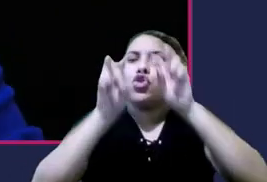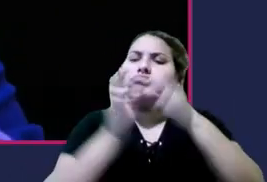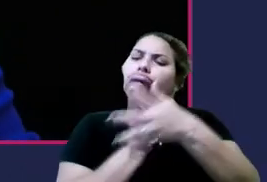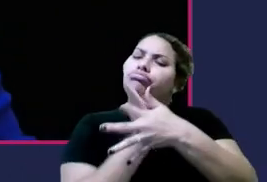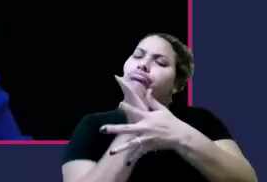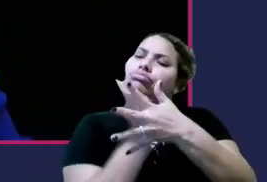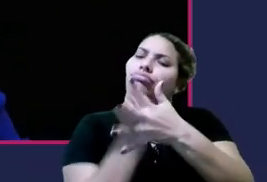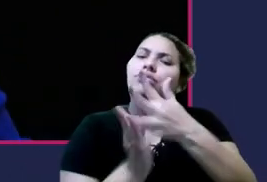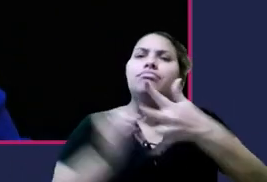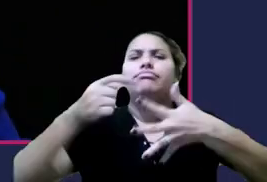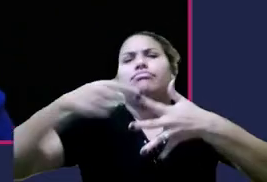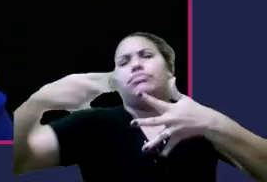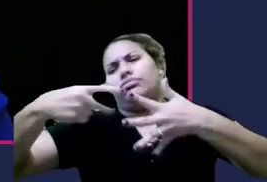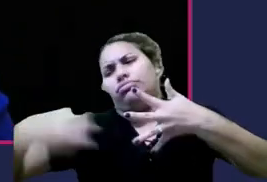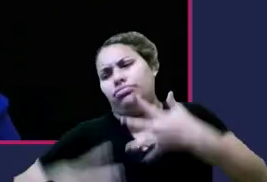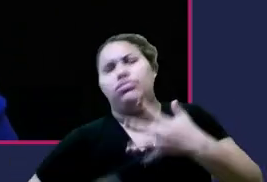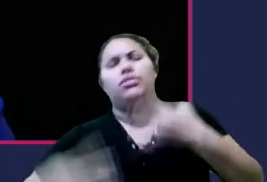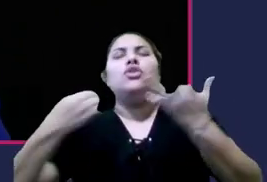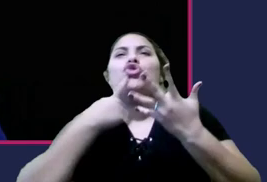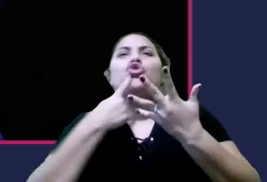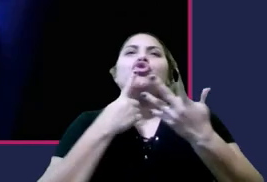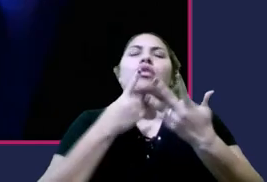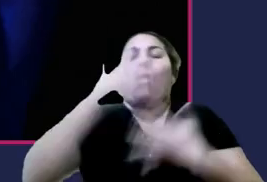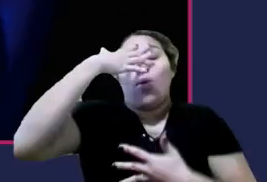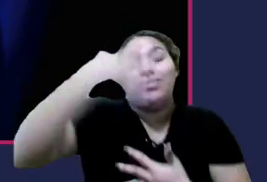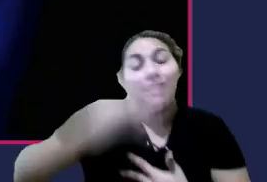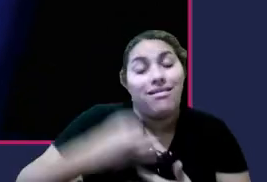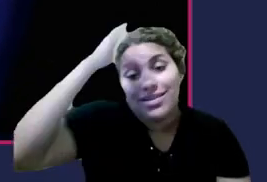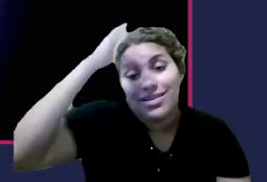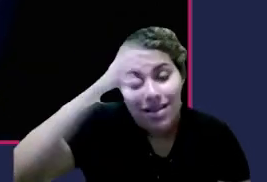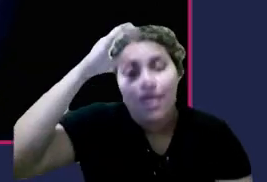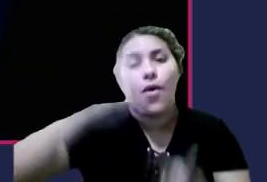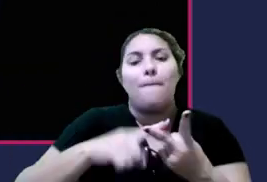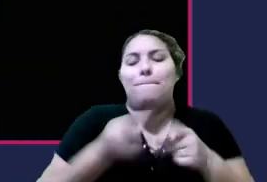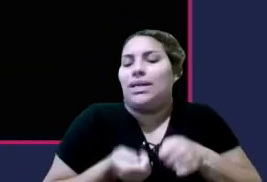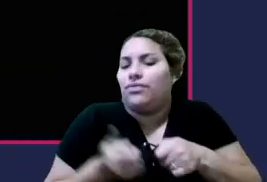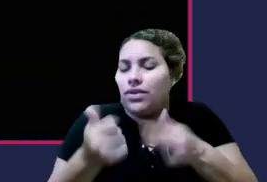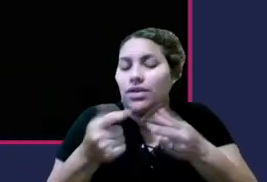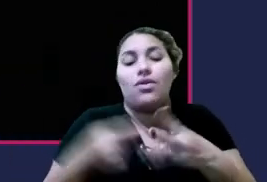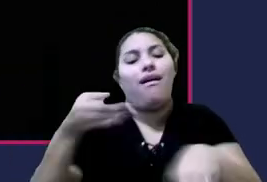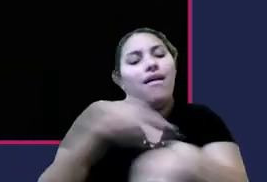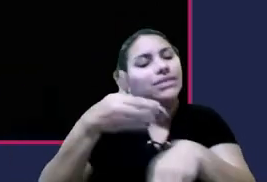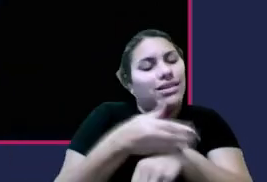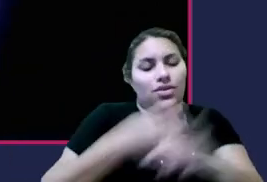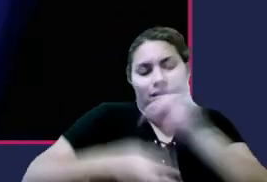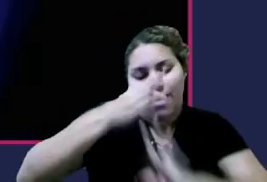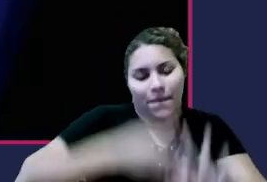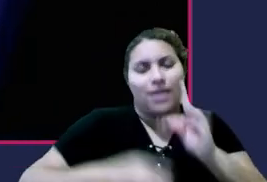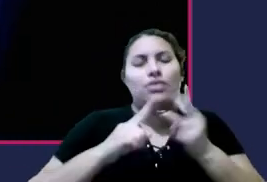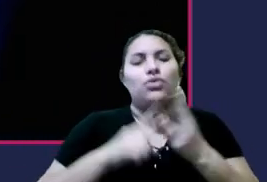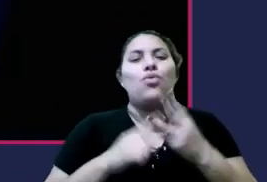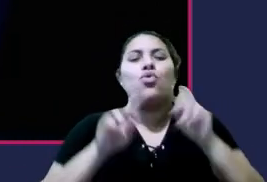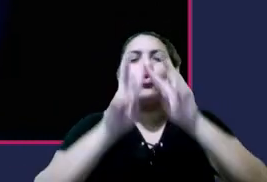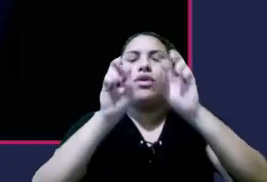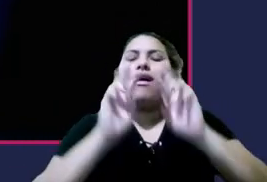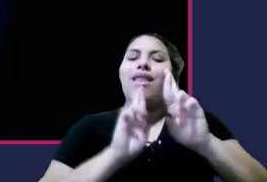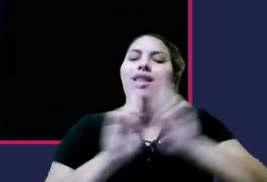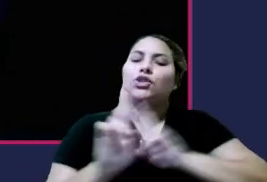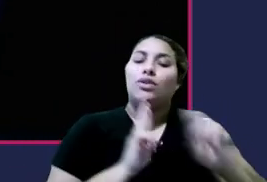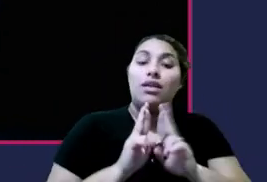divided into or break down into different topics, benefits, access to diagnosis, treatments, and